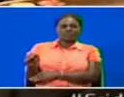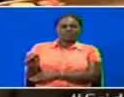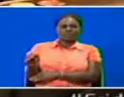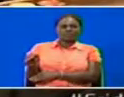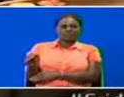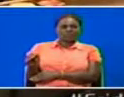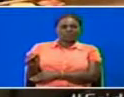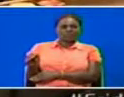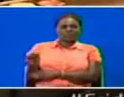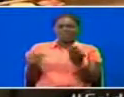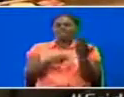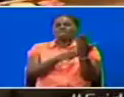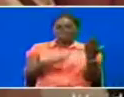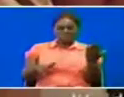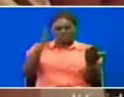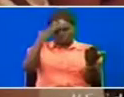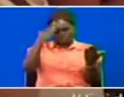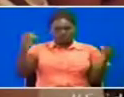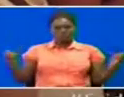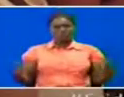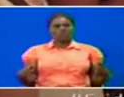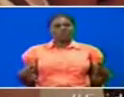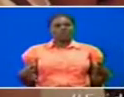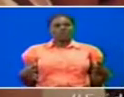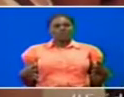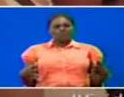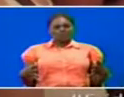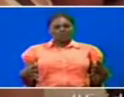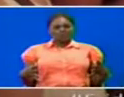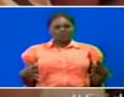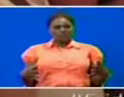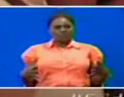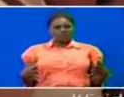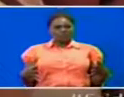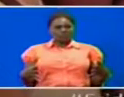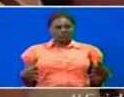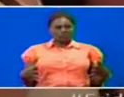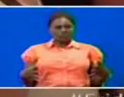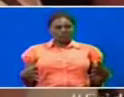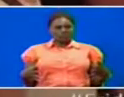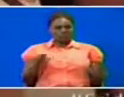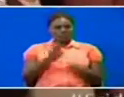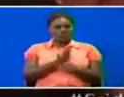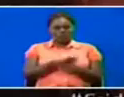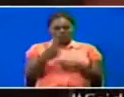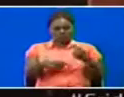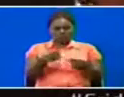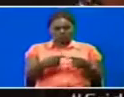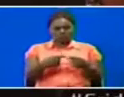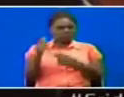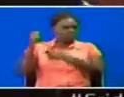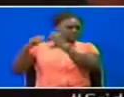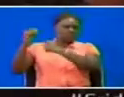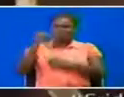Yeah, it's very famous here. Would recommend that it's a high in protein and cheaper and more sustainable than traditional food like